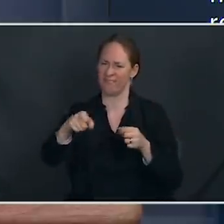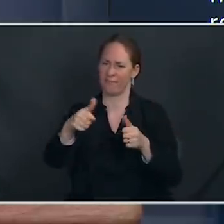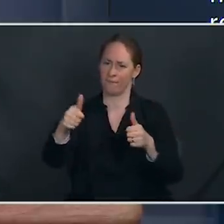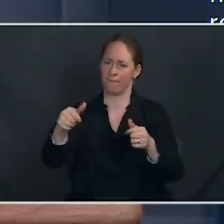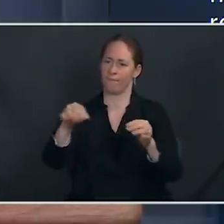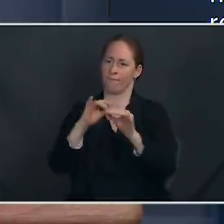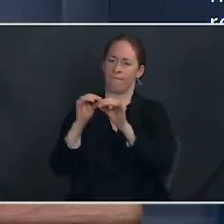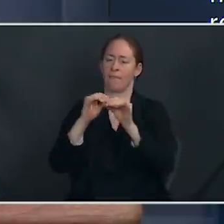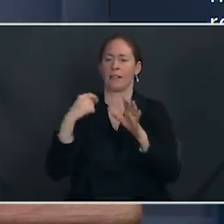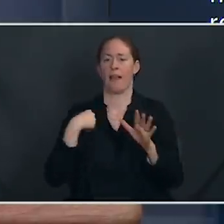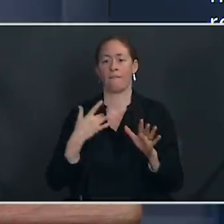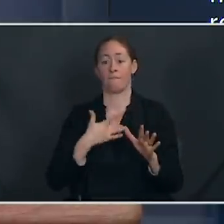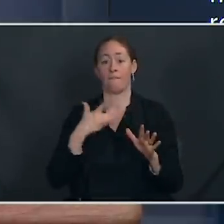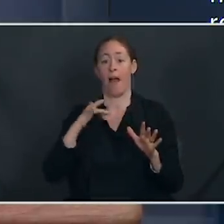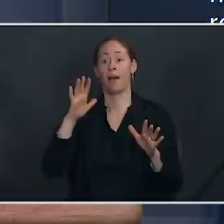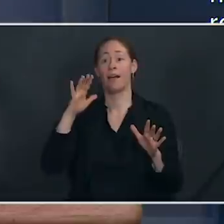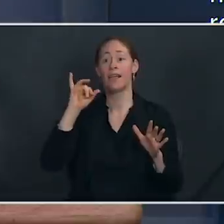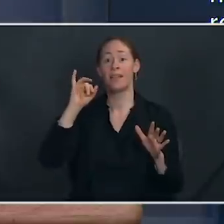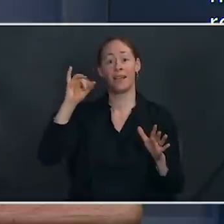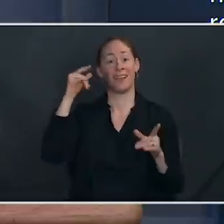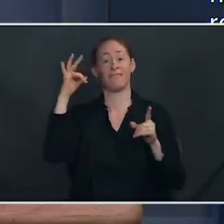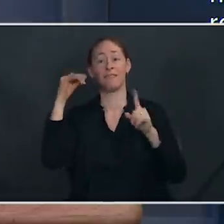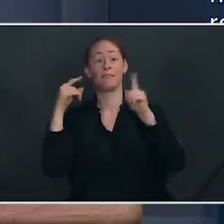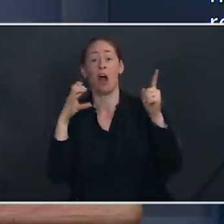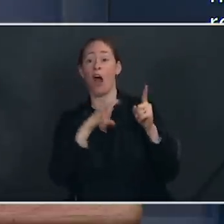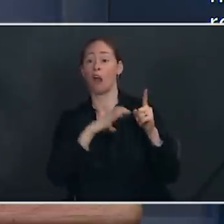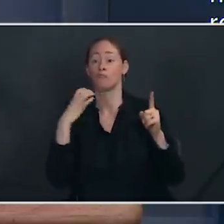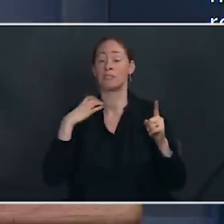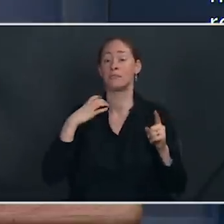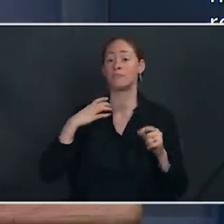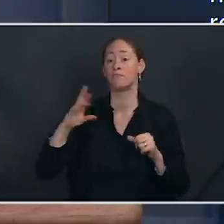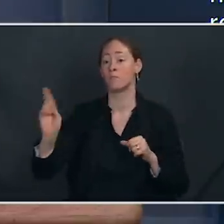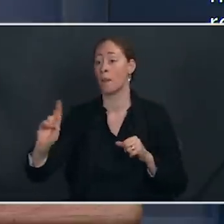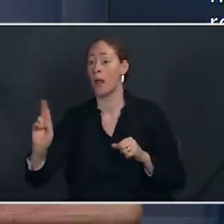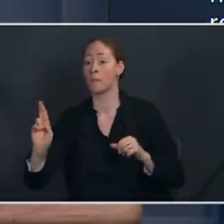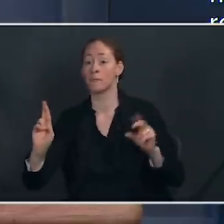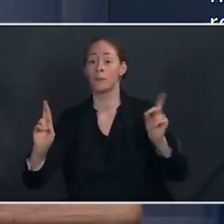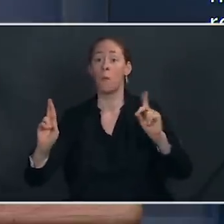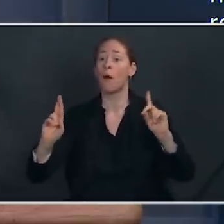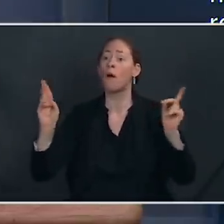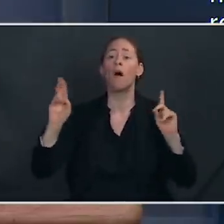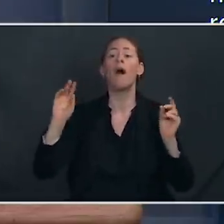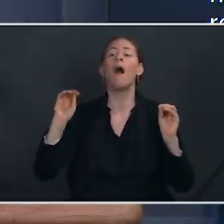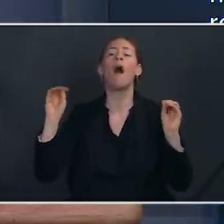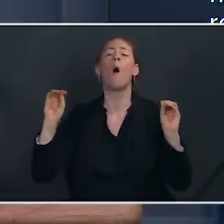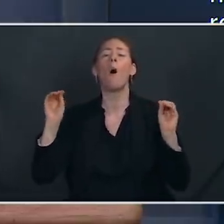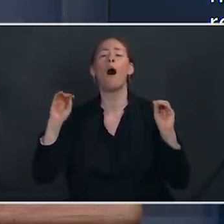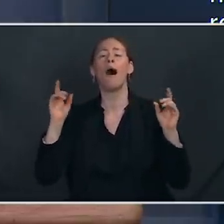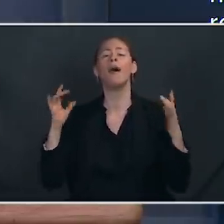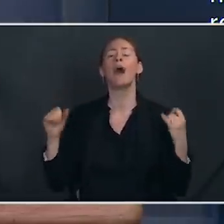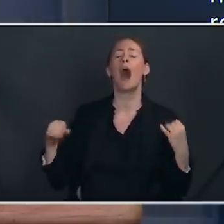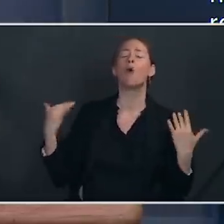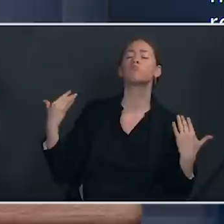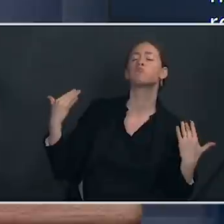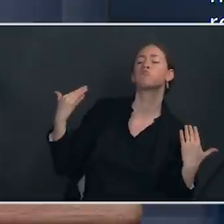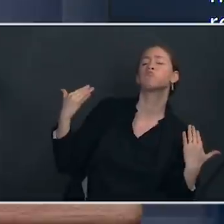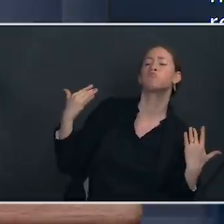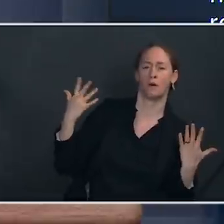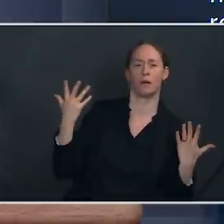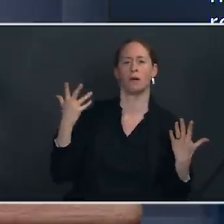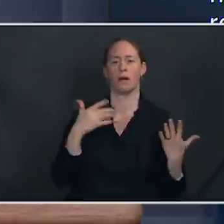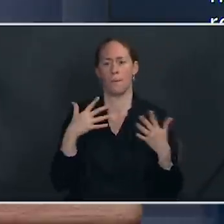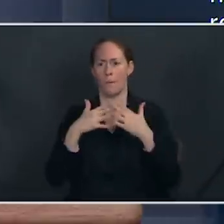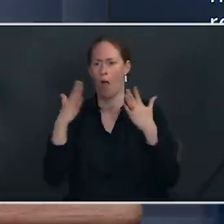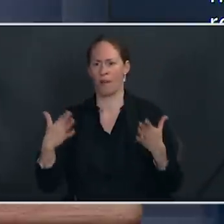Republicans in Congress have the space and the time to wait, that there's an urgency that the American people are going to continue